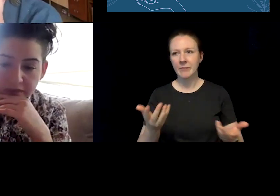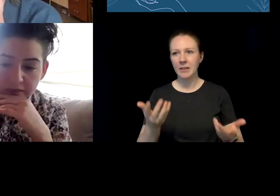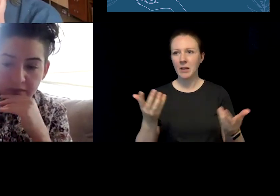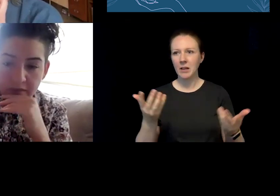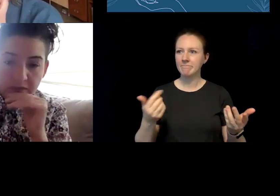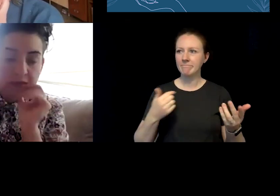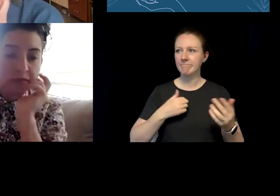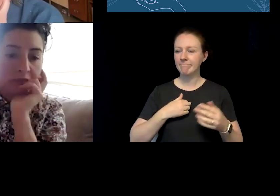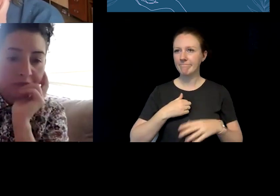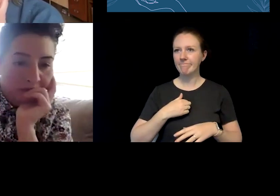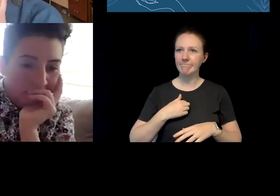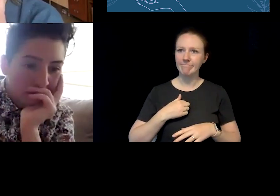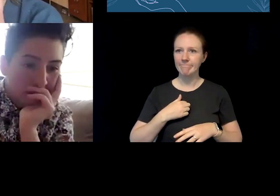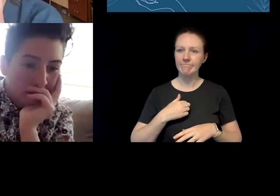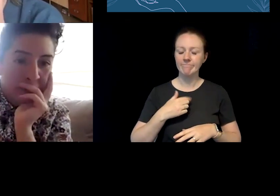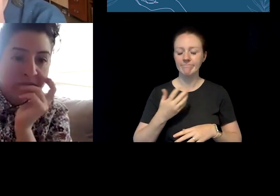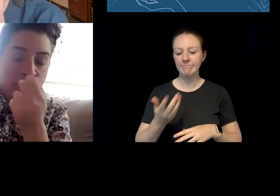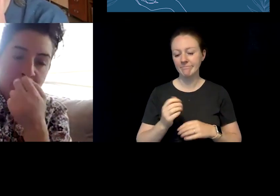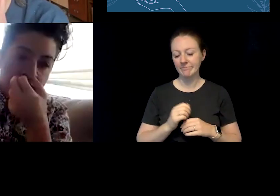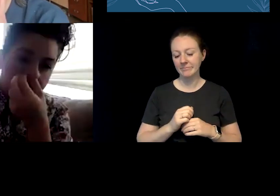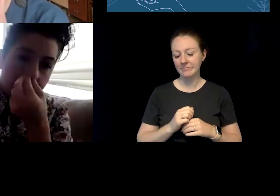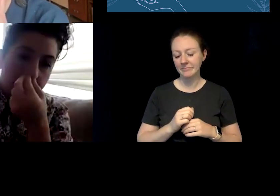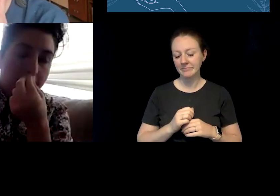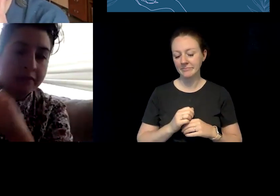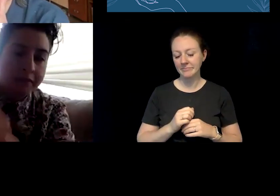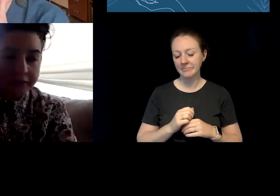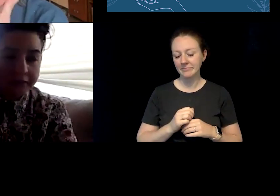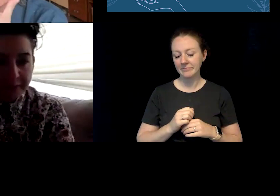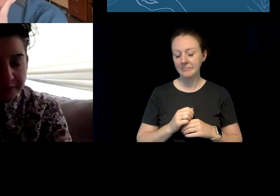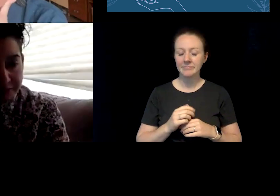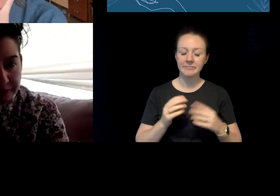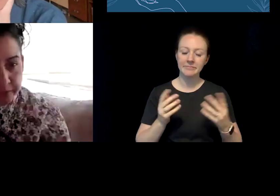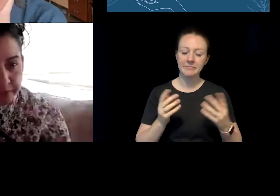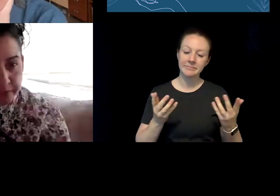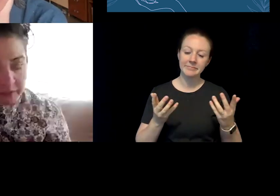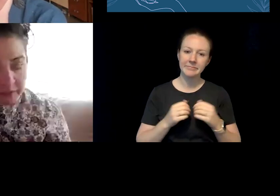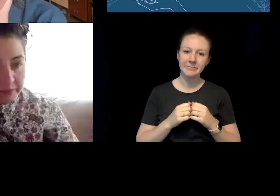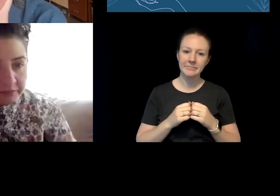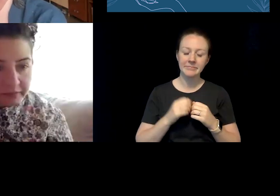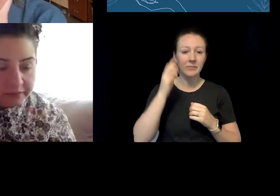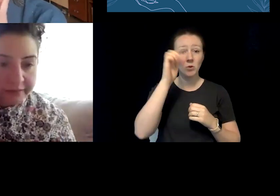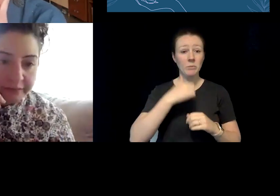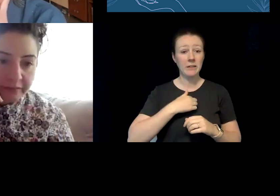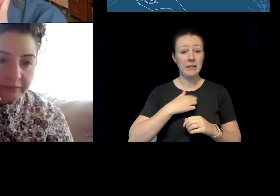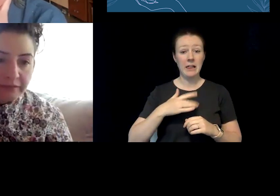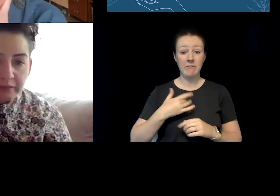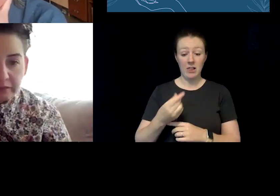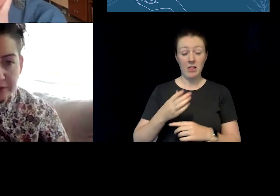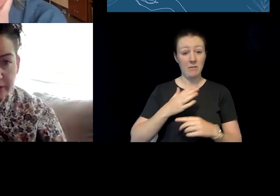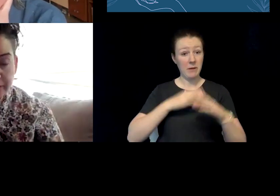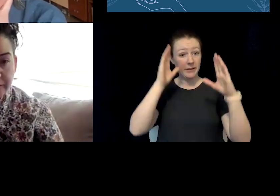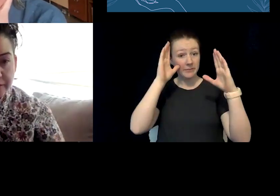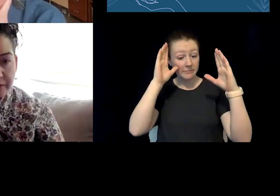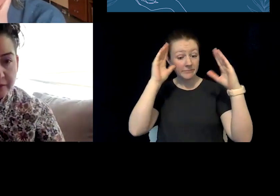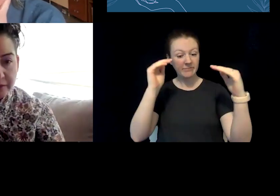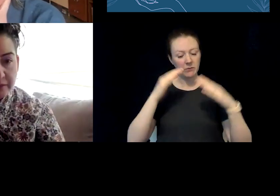I guess for me, just it far exceeded my expectations around the level of joy that we